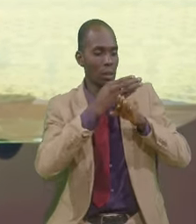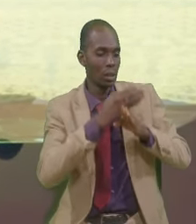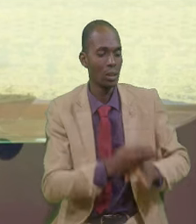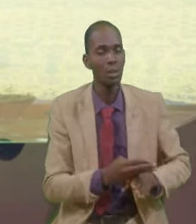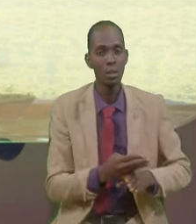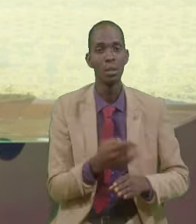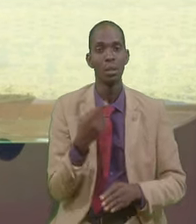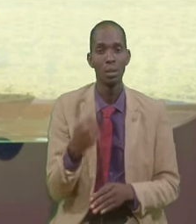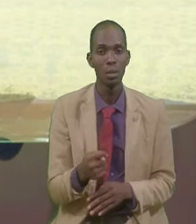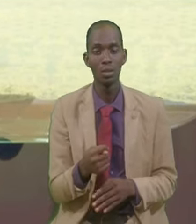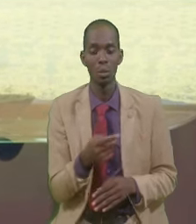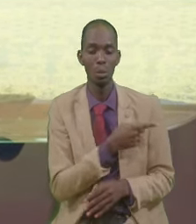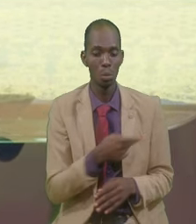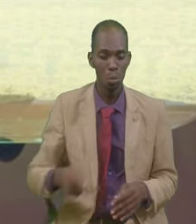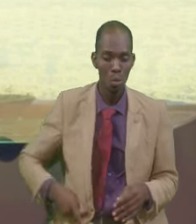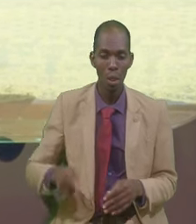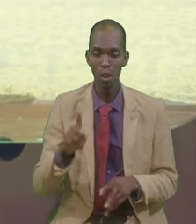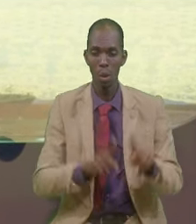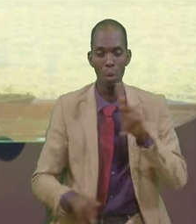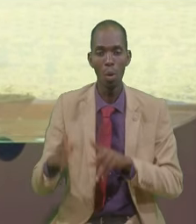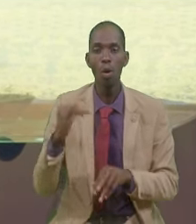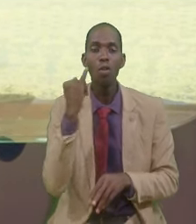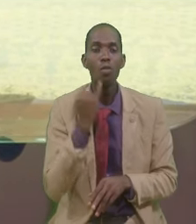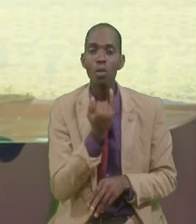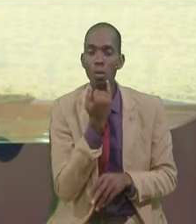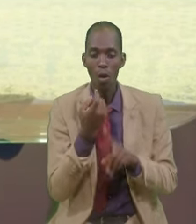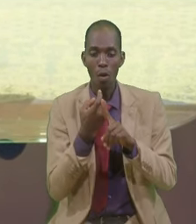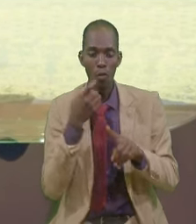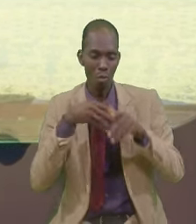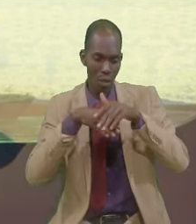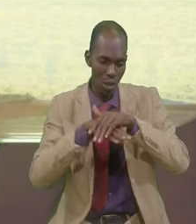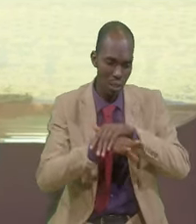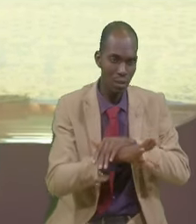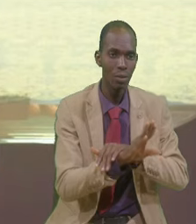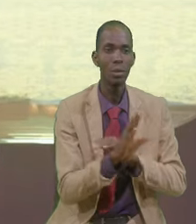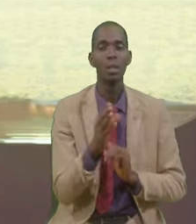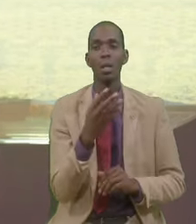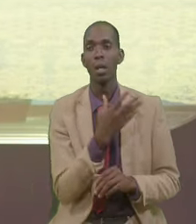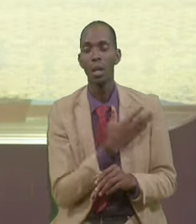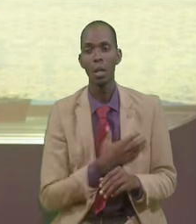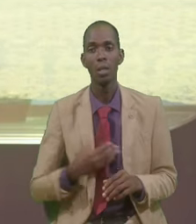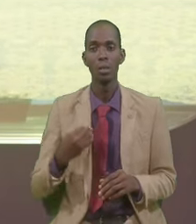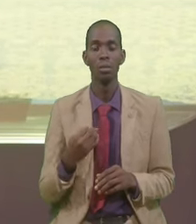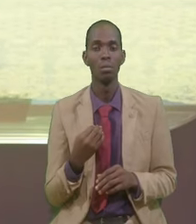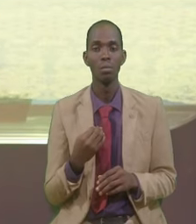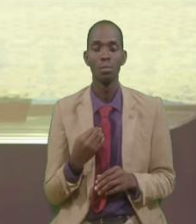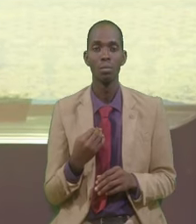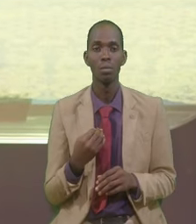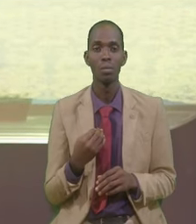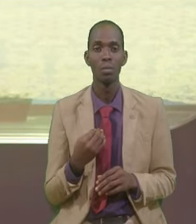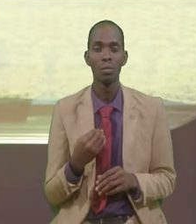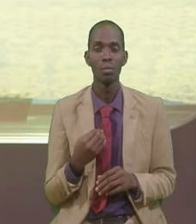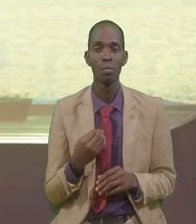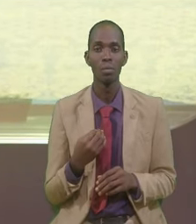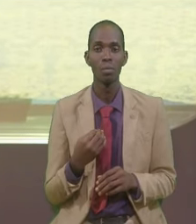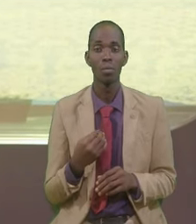princes and the people of Israel from entering in and possessing the promised land. Look at that statement. Look at that